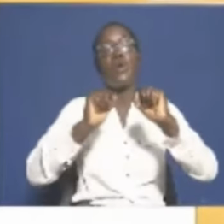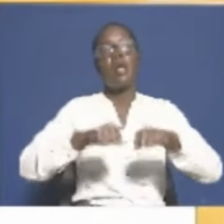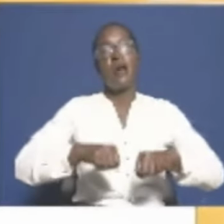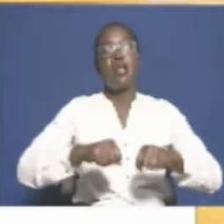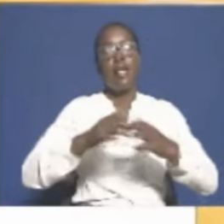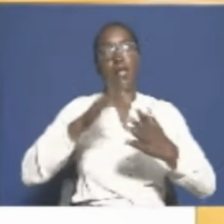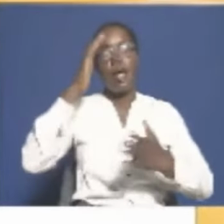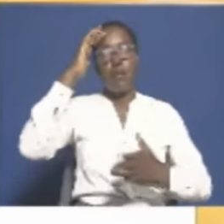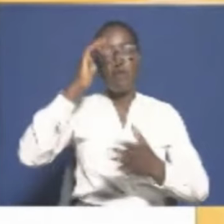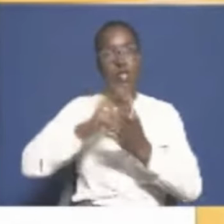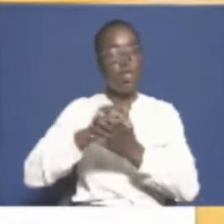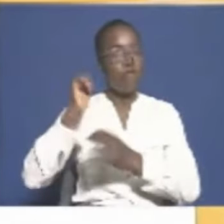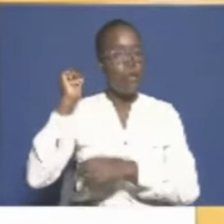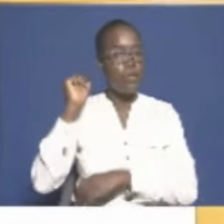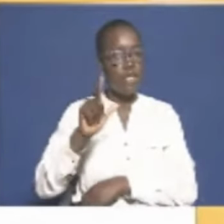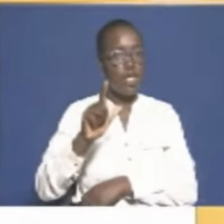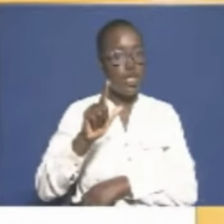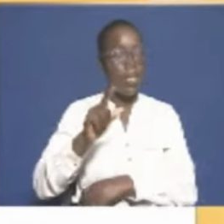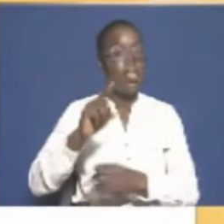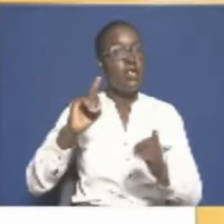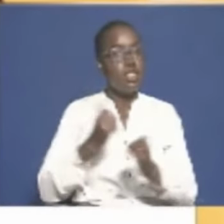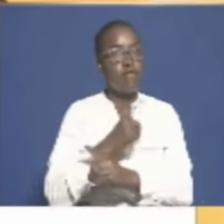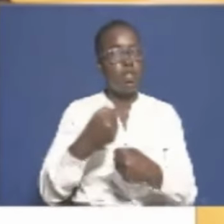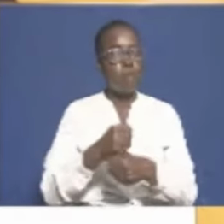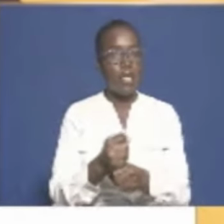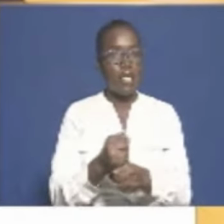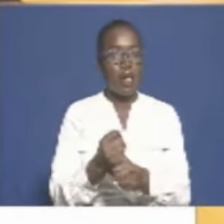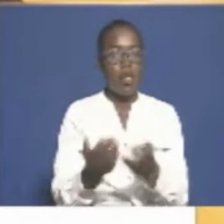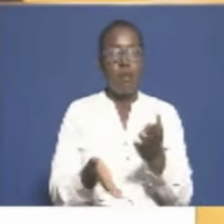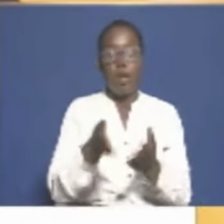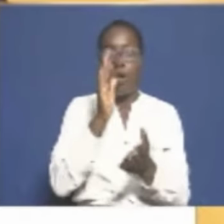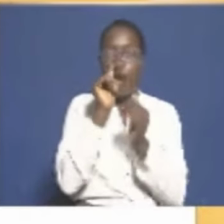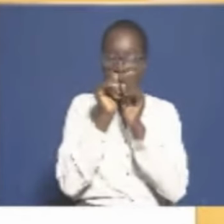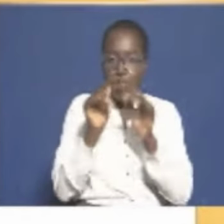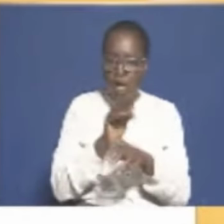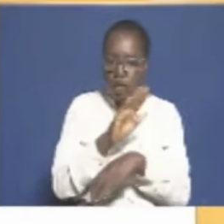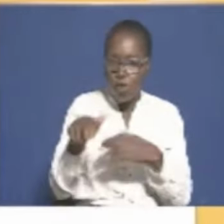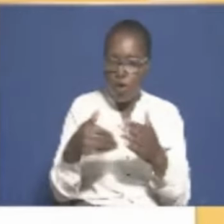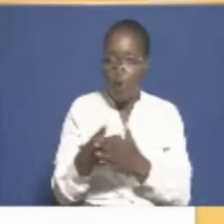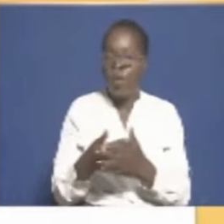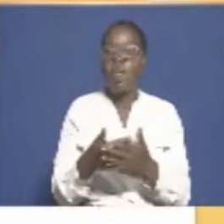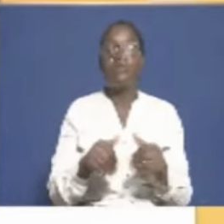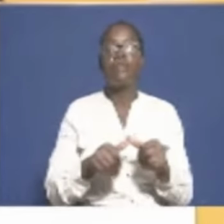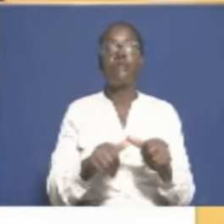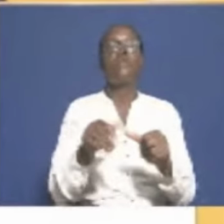I believe we shall make a difference. May God bless you all as you go about